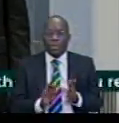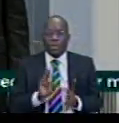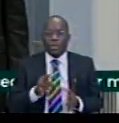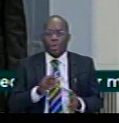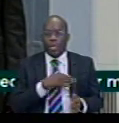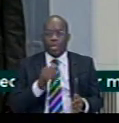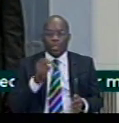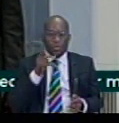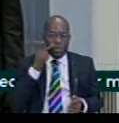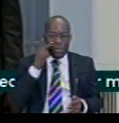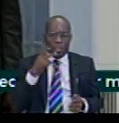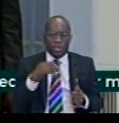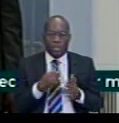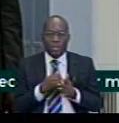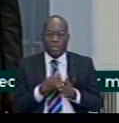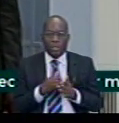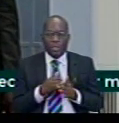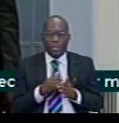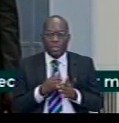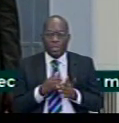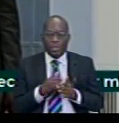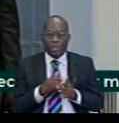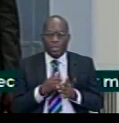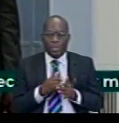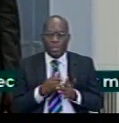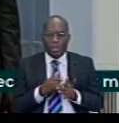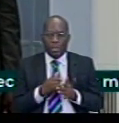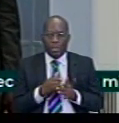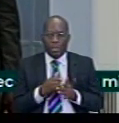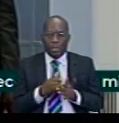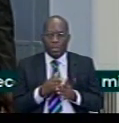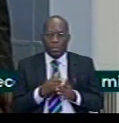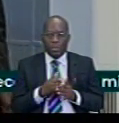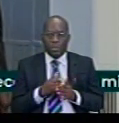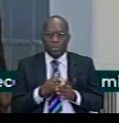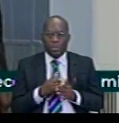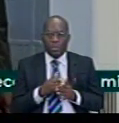Tu ne peux pas marcher. Lève-toi, tu marcheras.